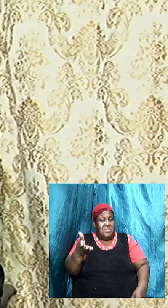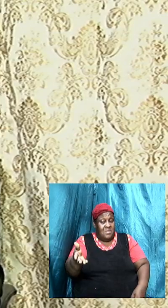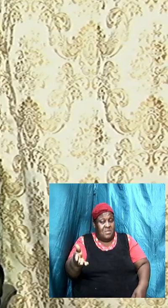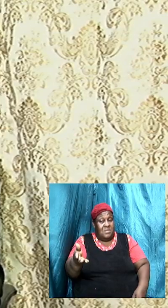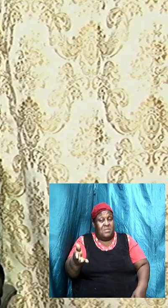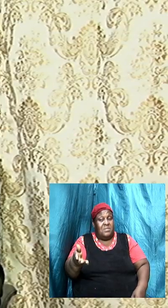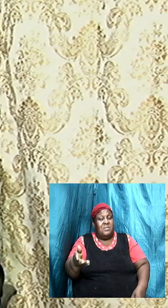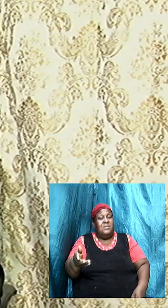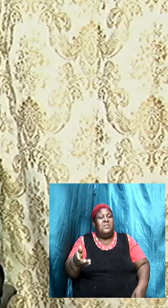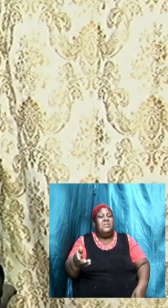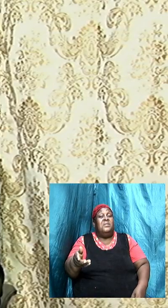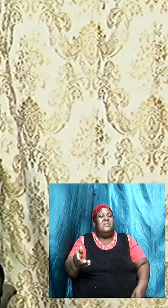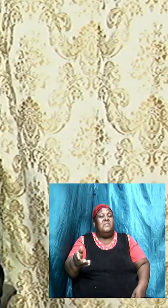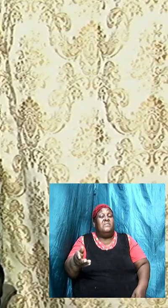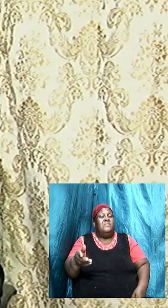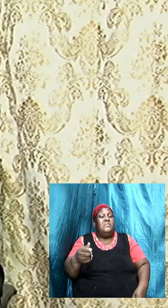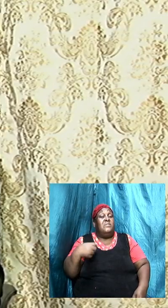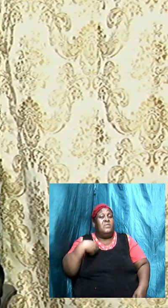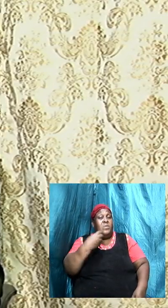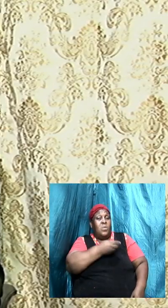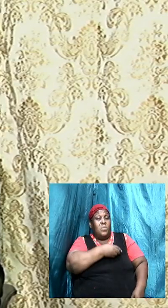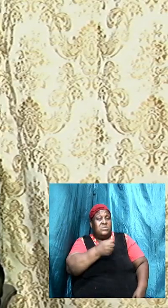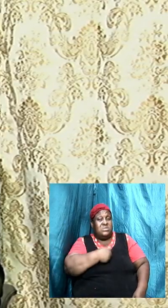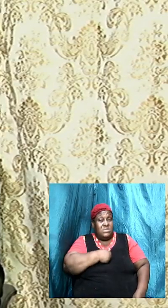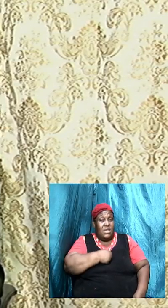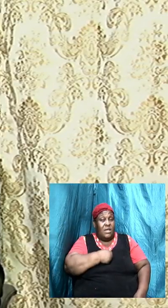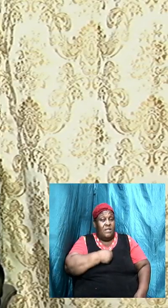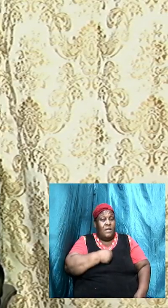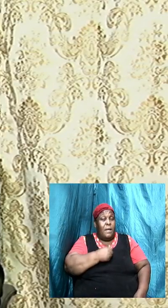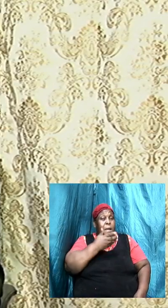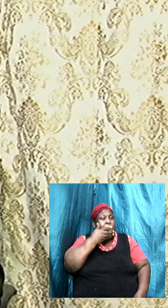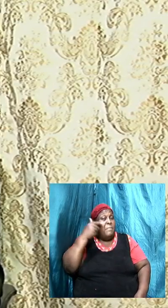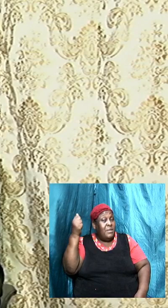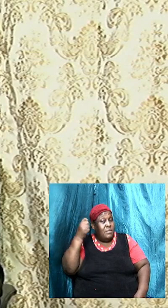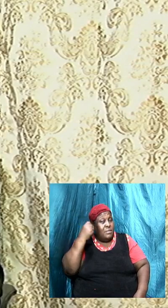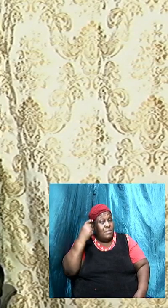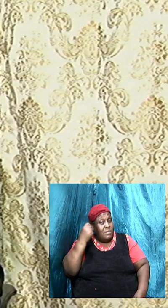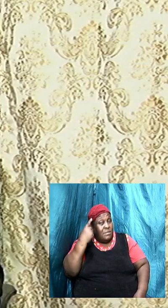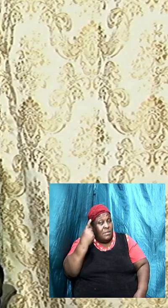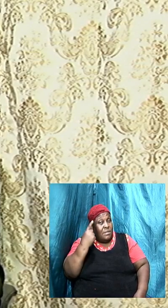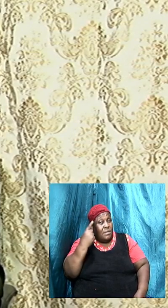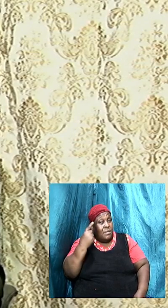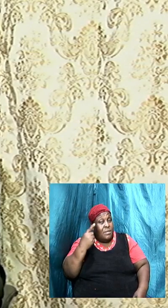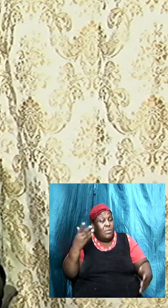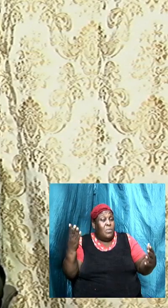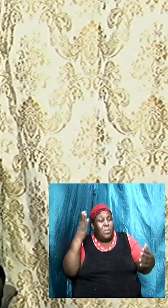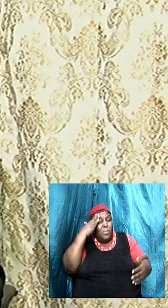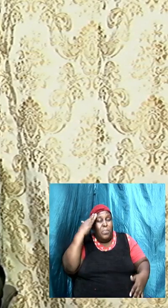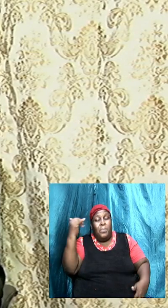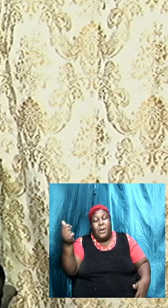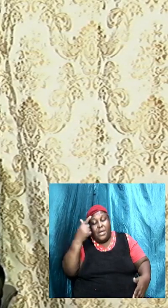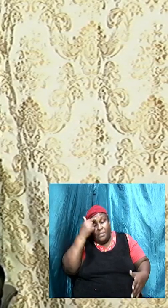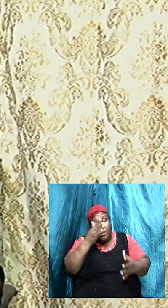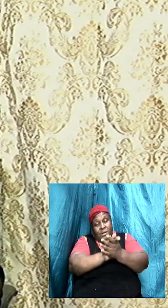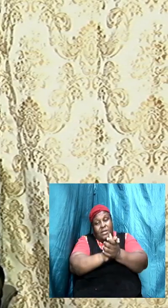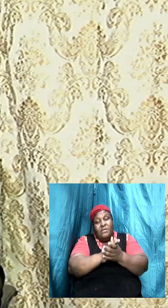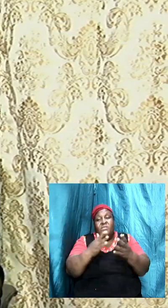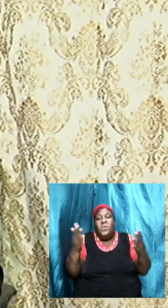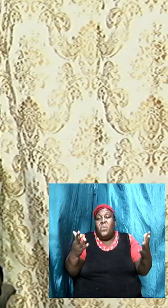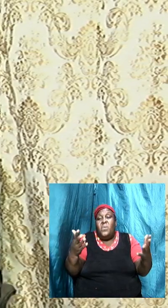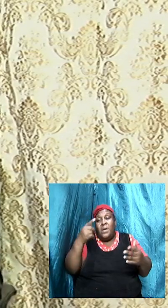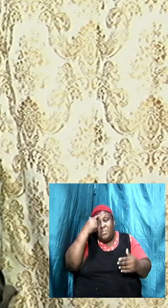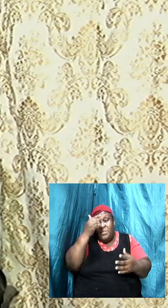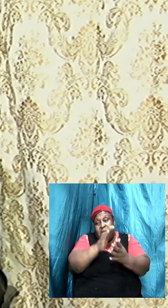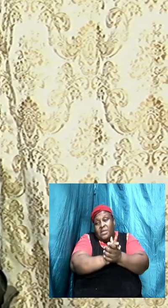have a better understanding of why we believe what we believe. The Bible in